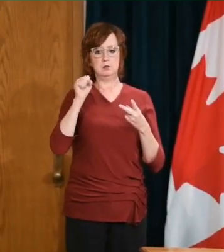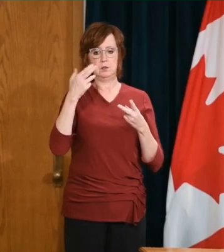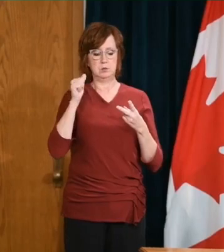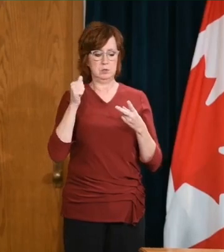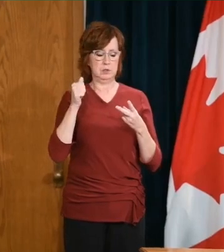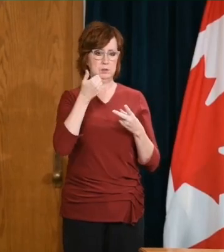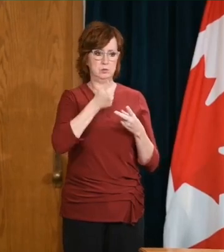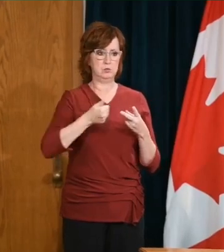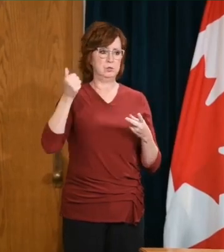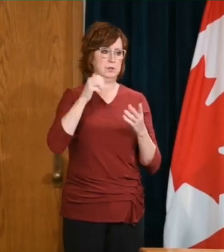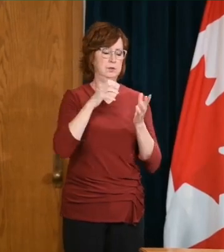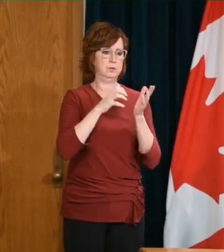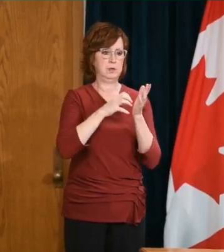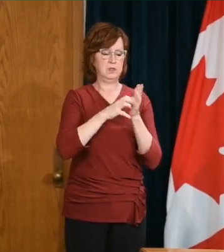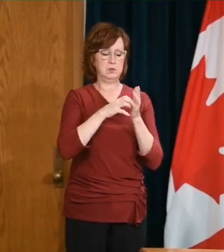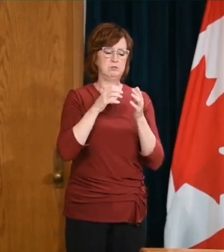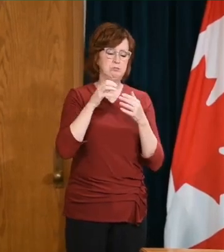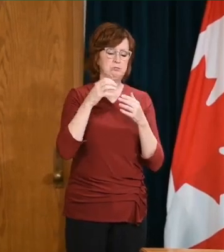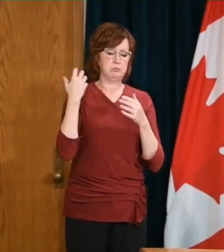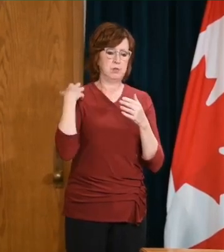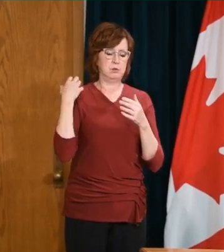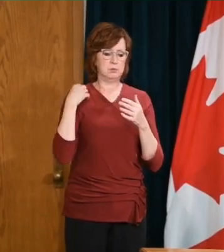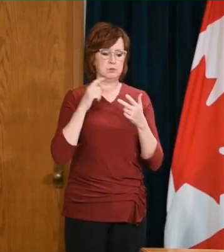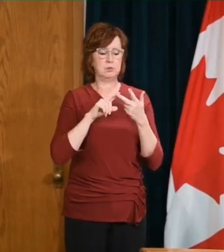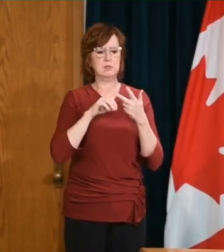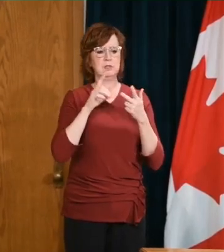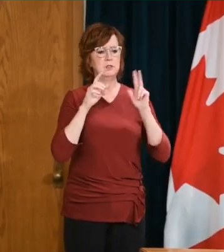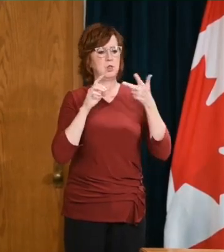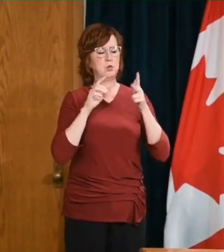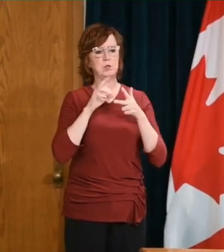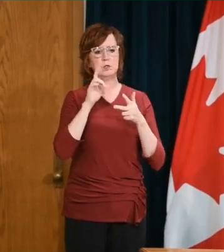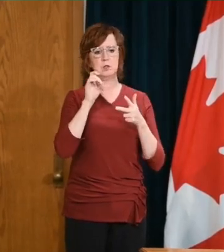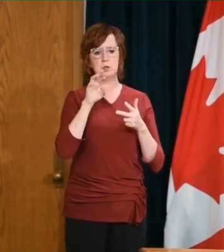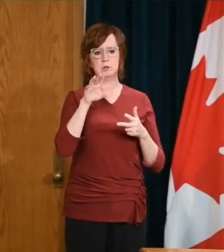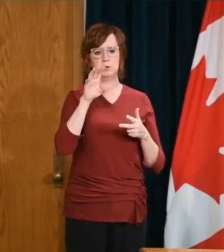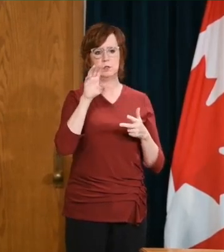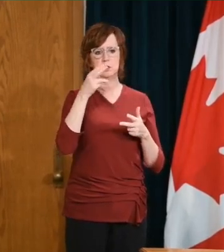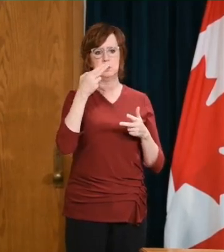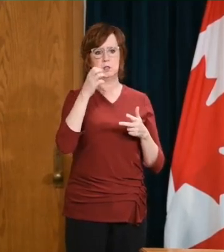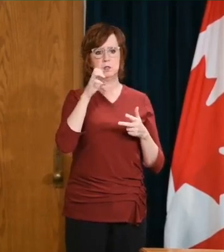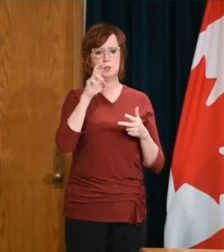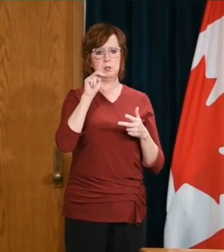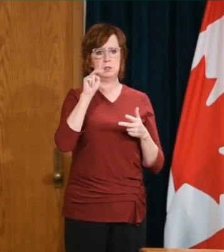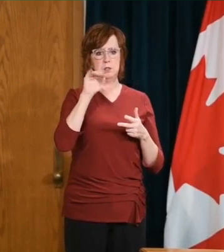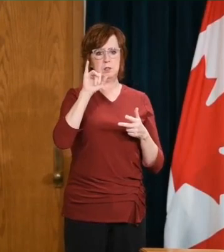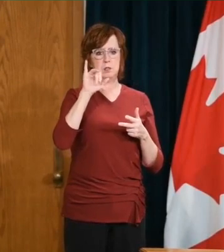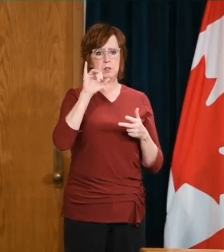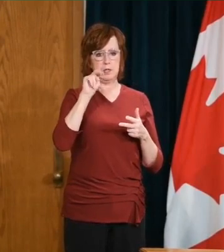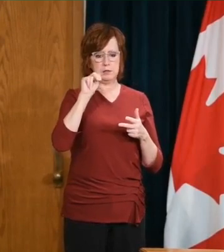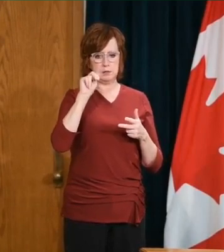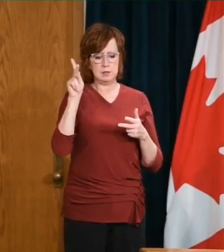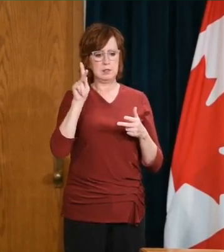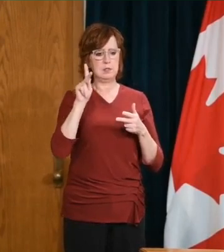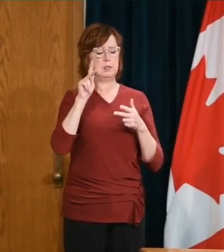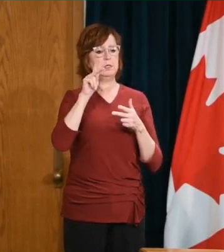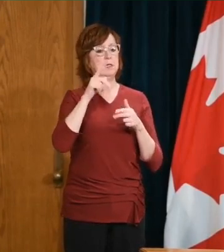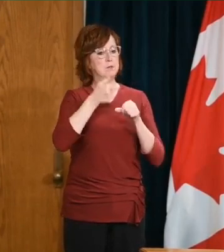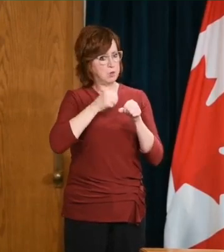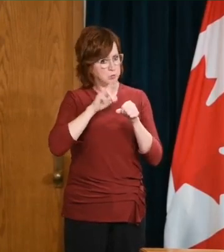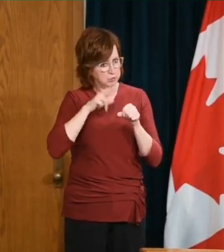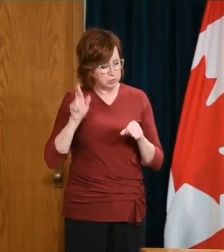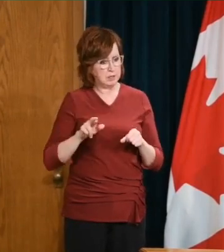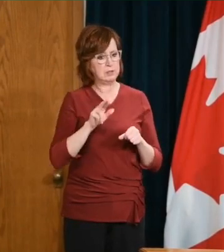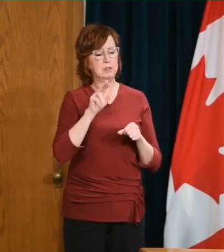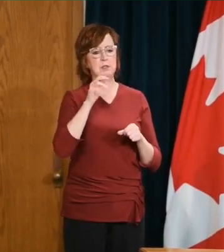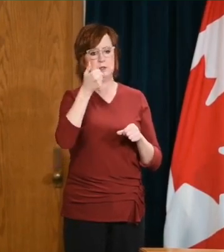Dr. Maurice Hennink, SHA Medical Health Officer for Regina. Premier Scott, opening statement, followed by an opening